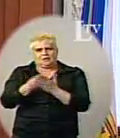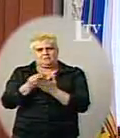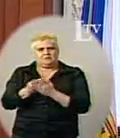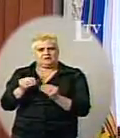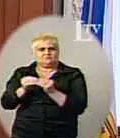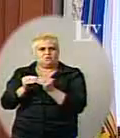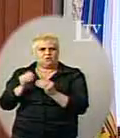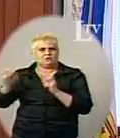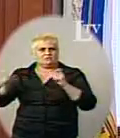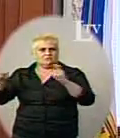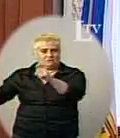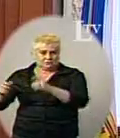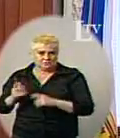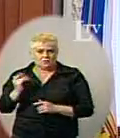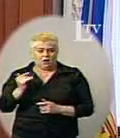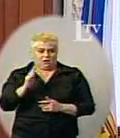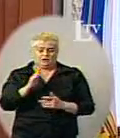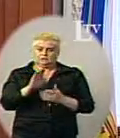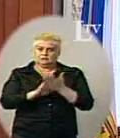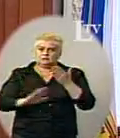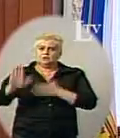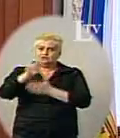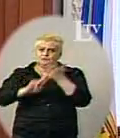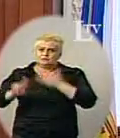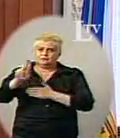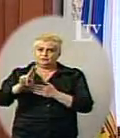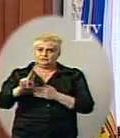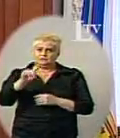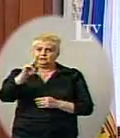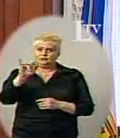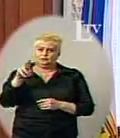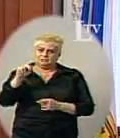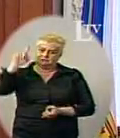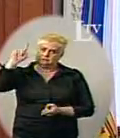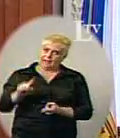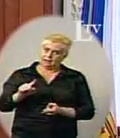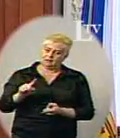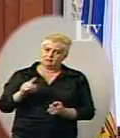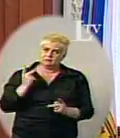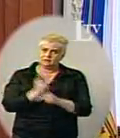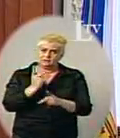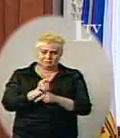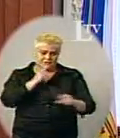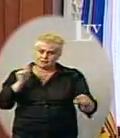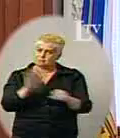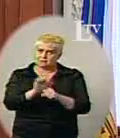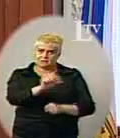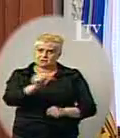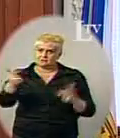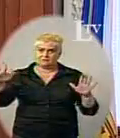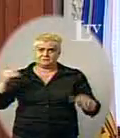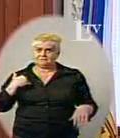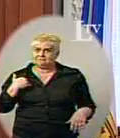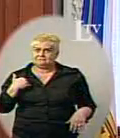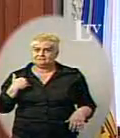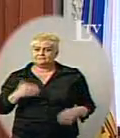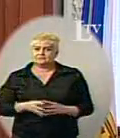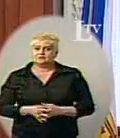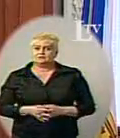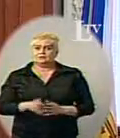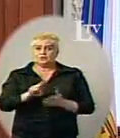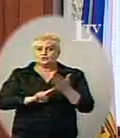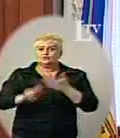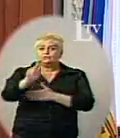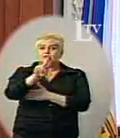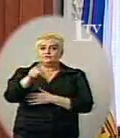Keeping post-secondary education affordable for Nova Scotians is a commitment of my government.